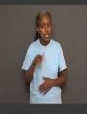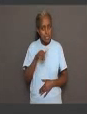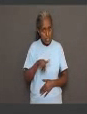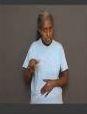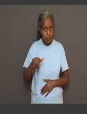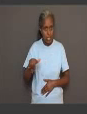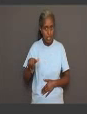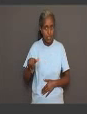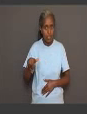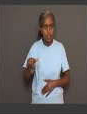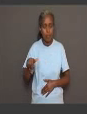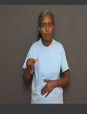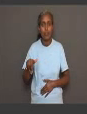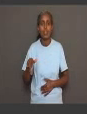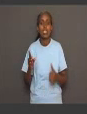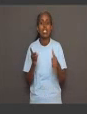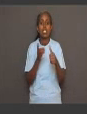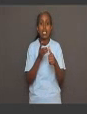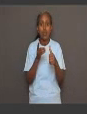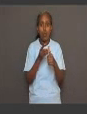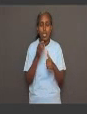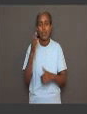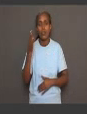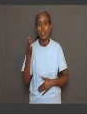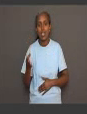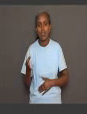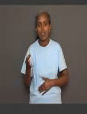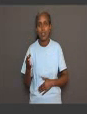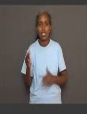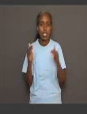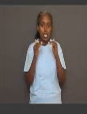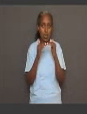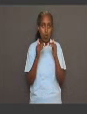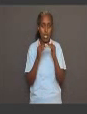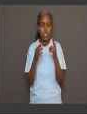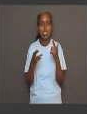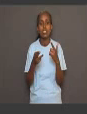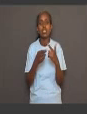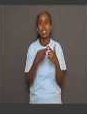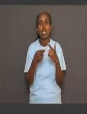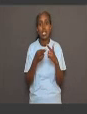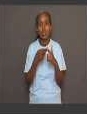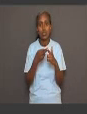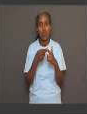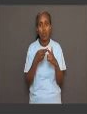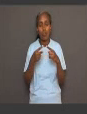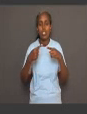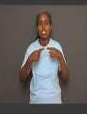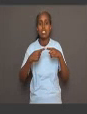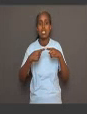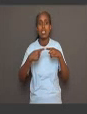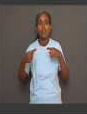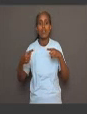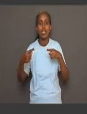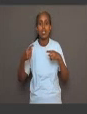Similarly, the domain of f equals the range of the